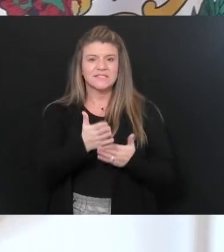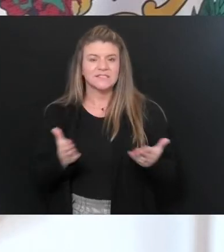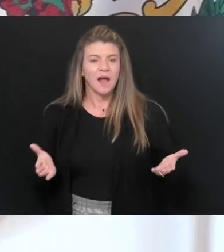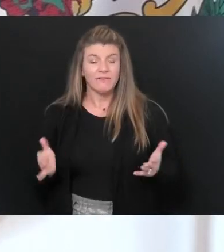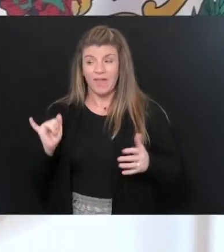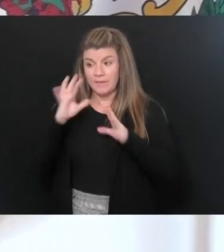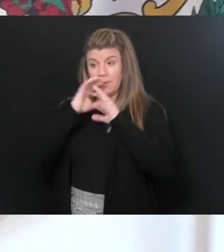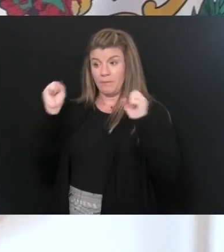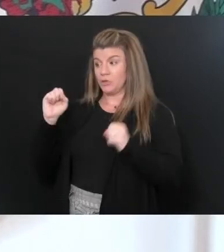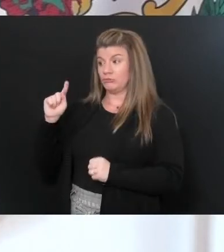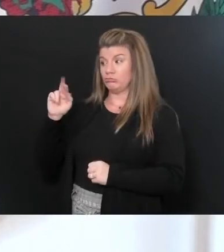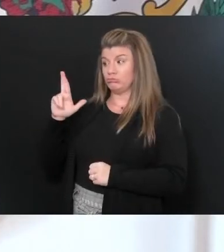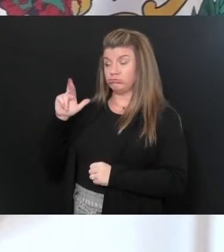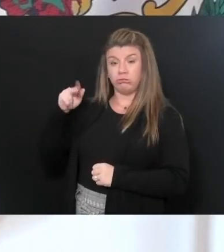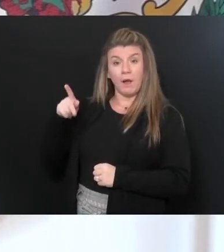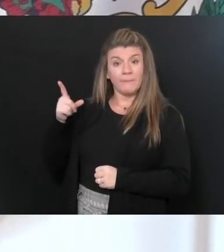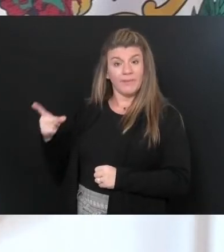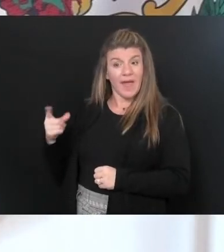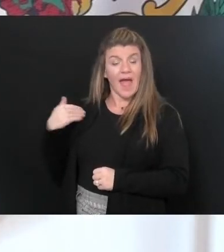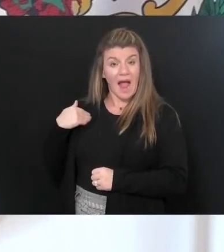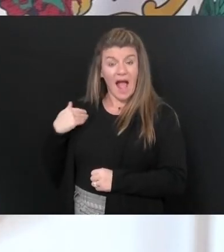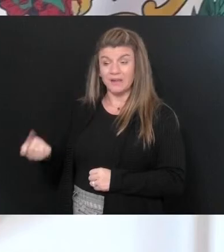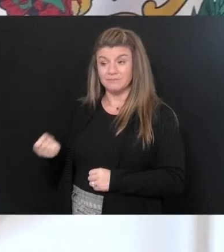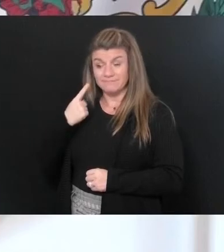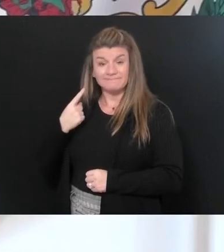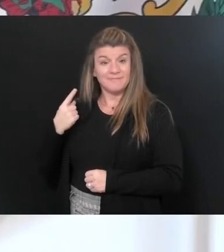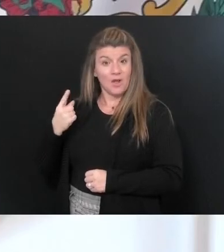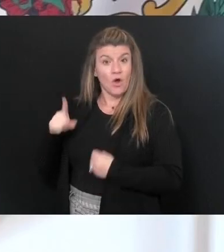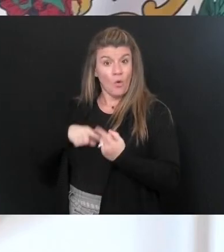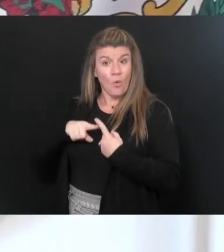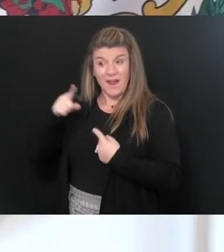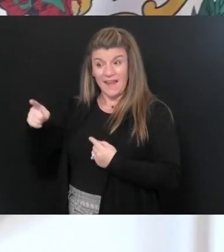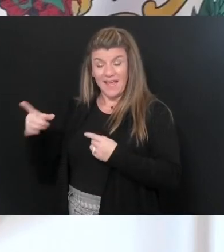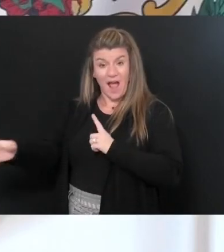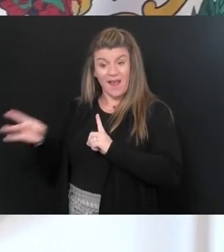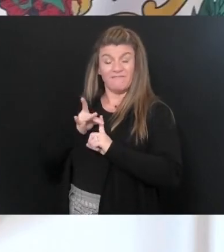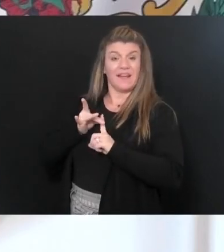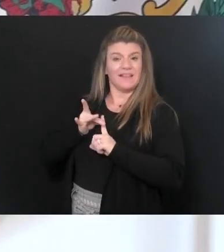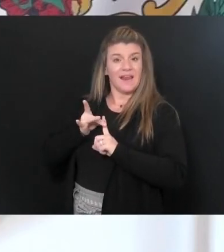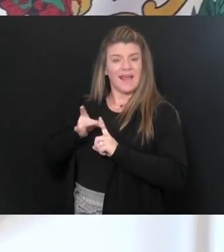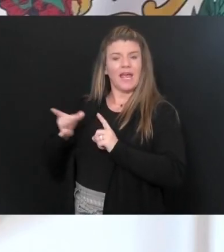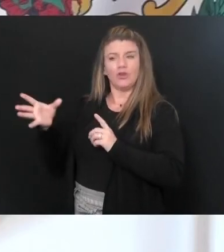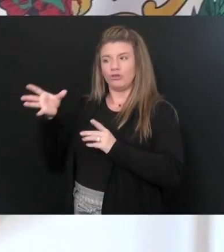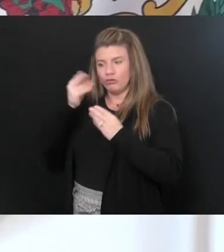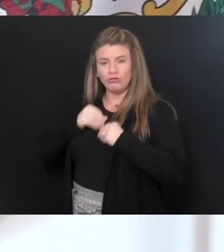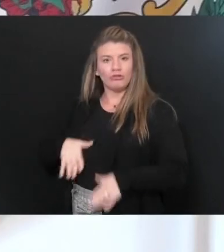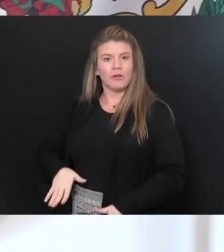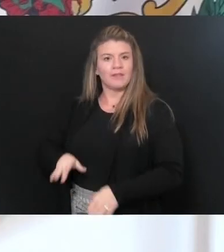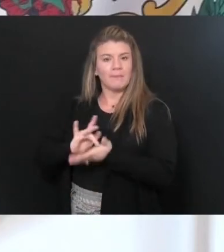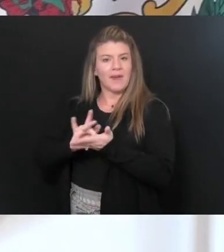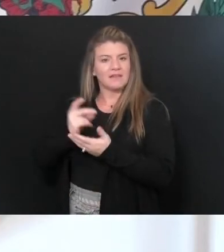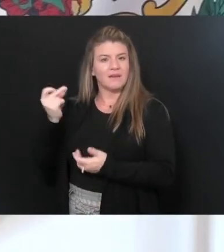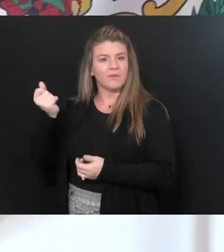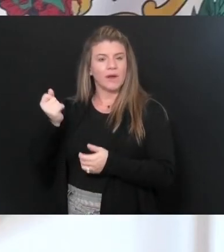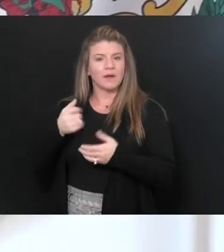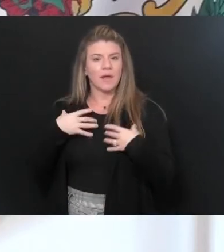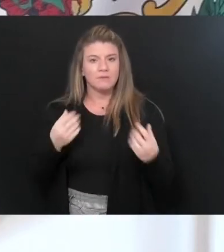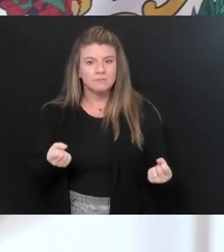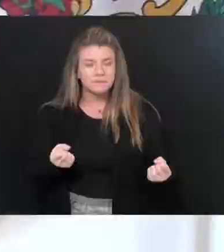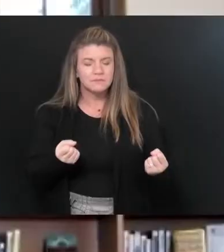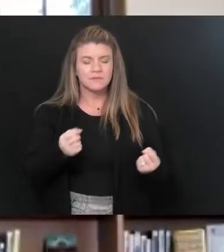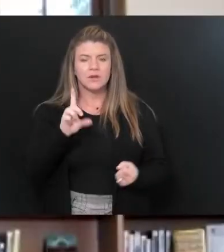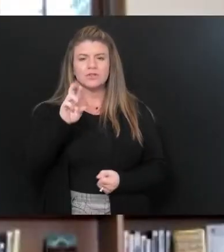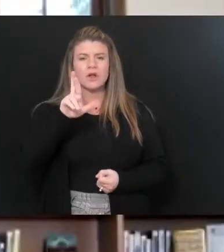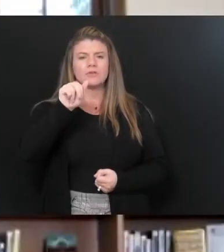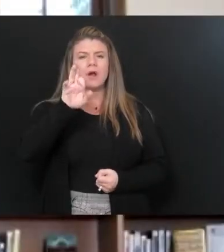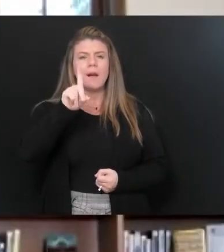Trump got, and that's the stuff that'll make you well and make you well really quick if we can get you identified and get it to you quick. But Dr. Amjad, talk just a